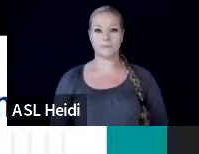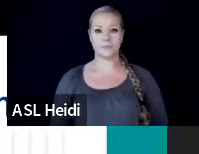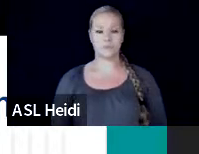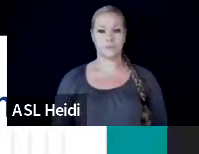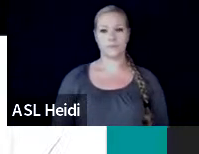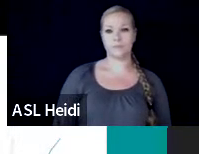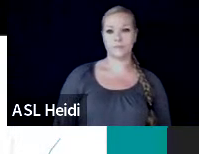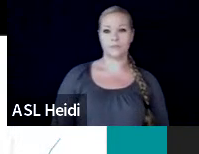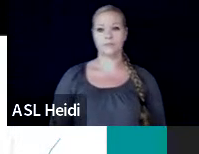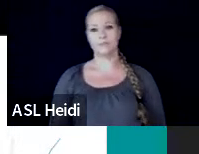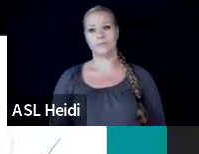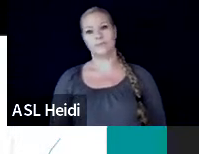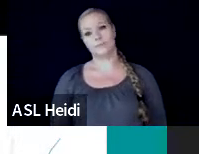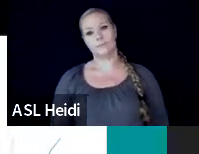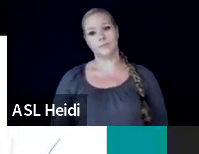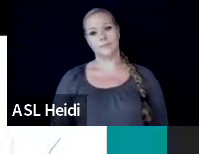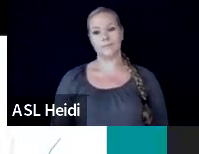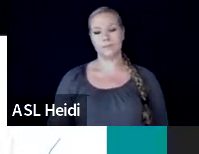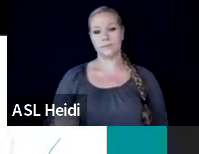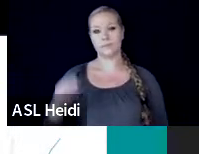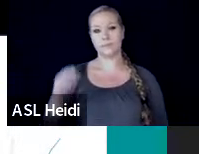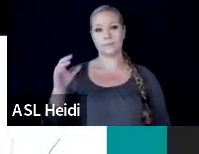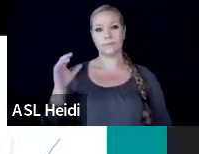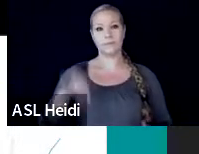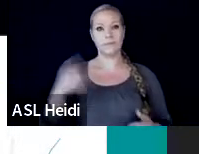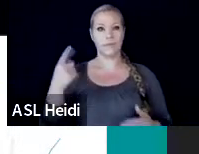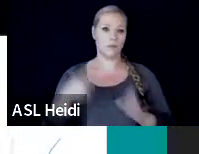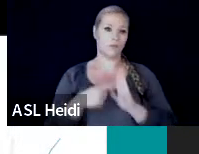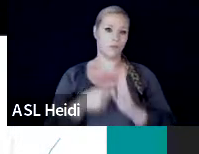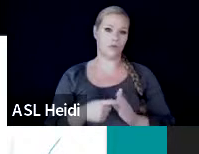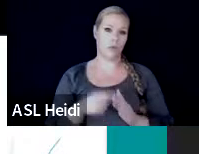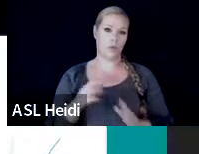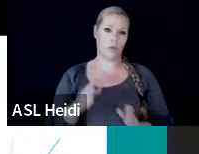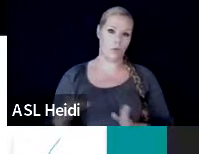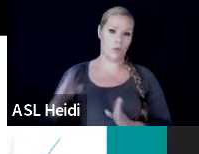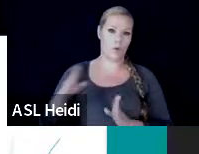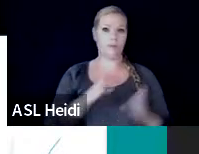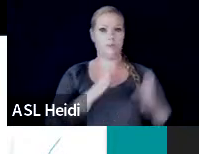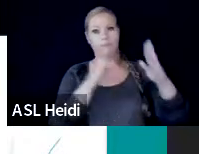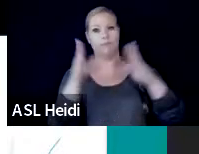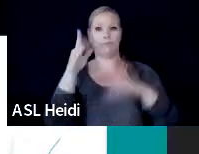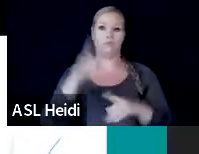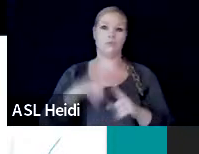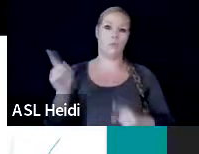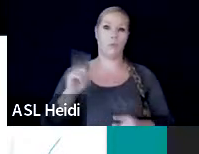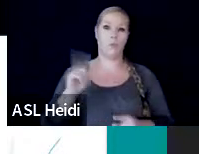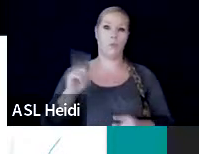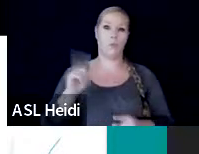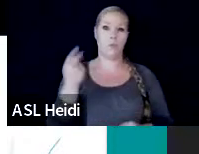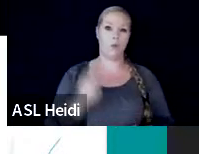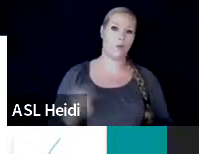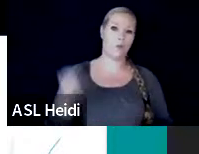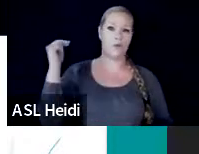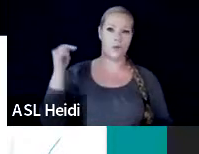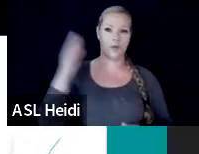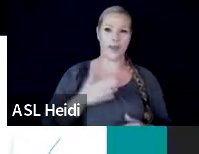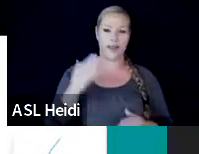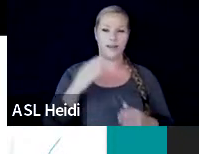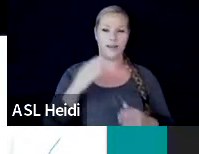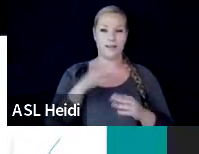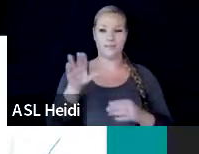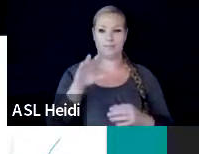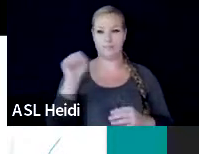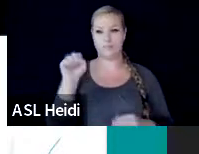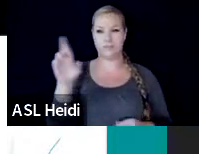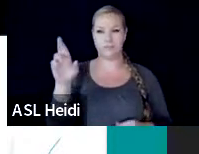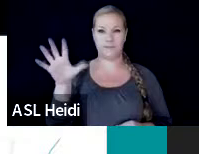Next slide. This is showing up all the way up to the north end of the project at SR 500. Very